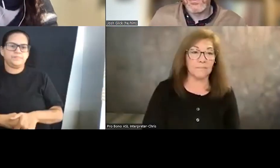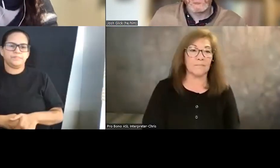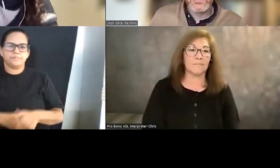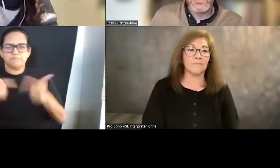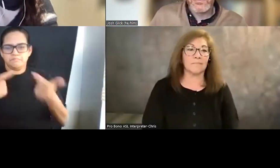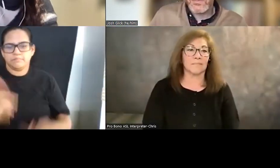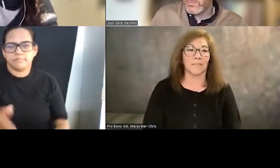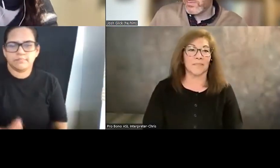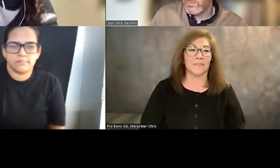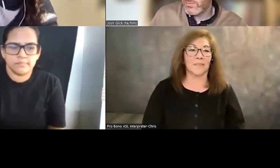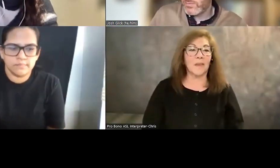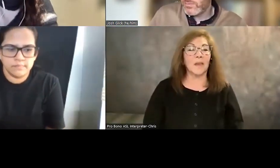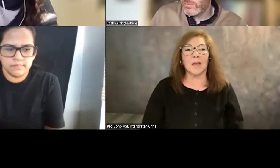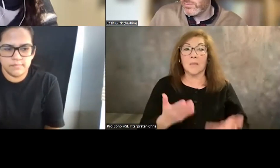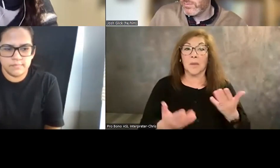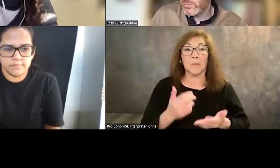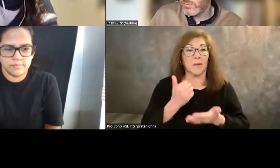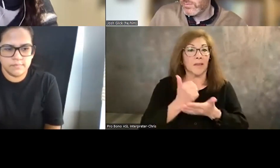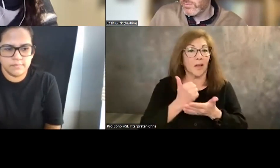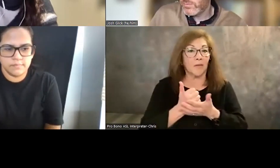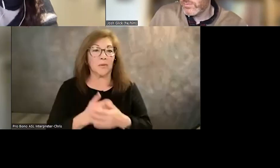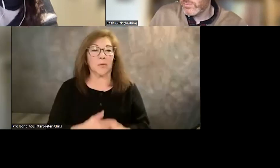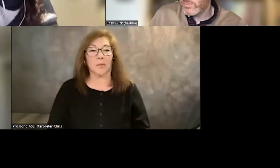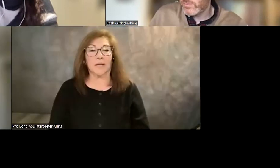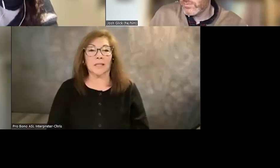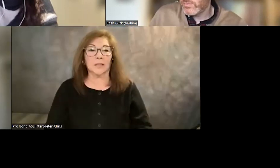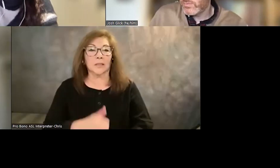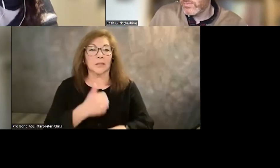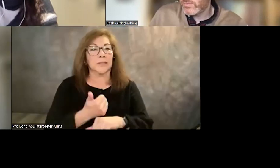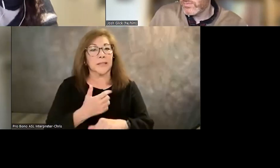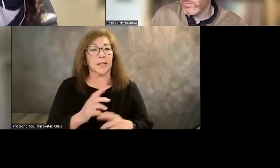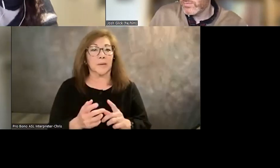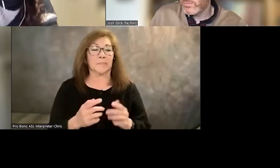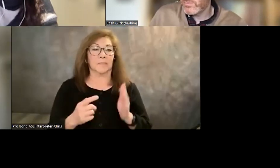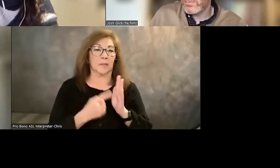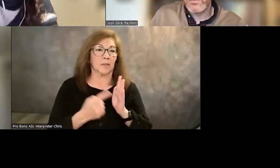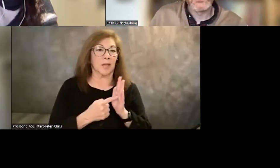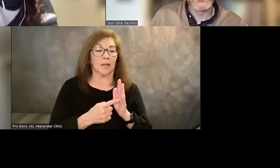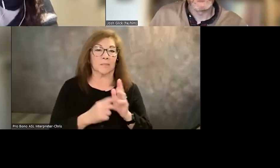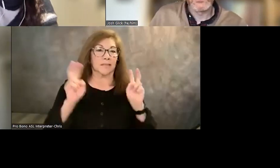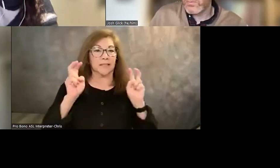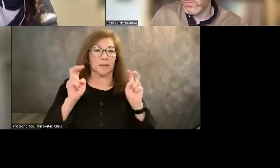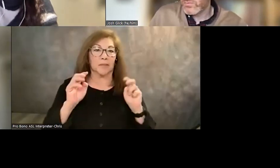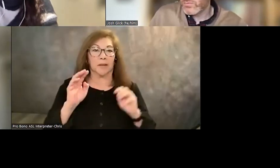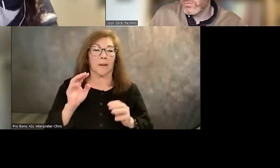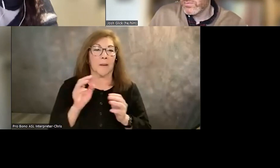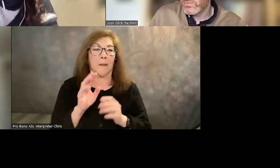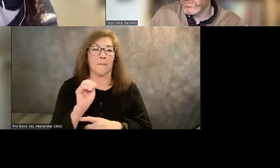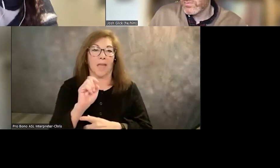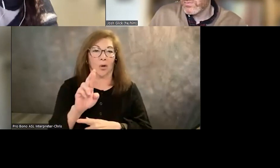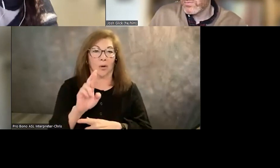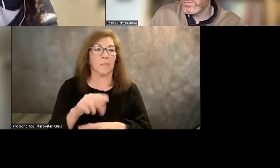Yeah. So, I mean, maybe it might be helpful just to frame that in terms of the subject matter that we were engaging with,